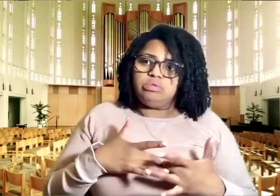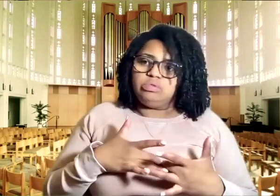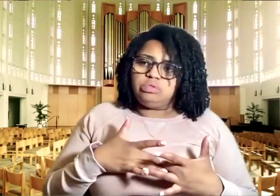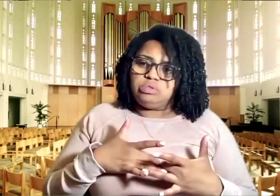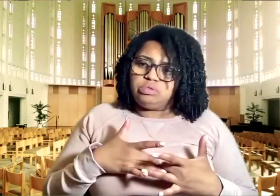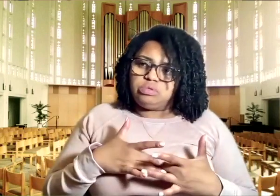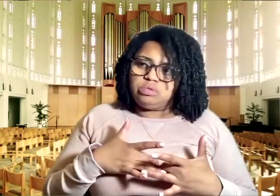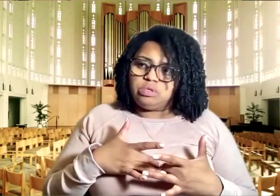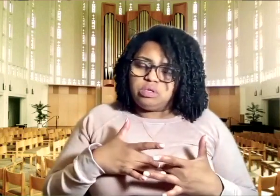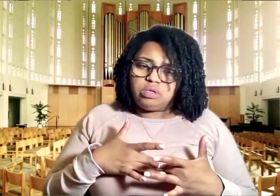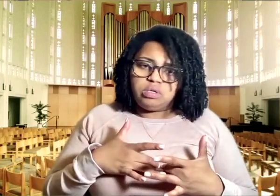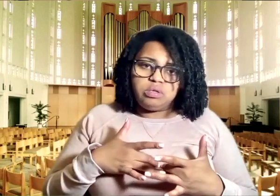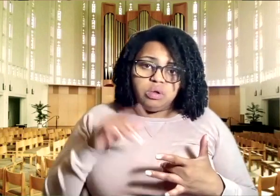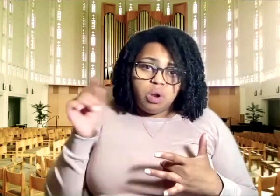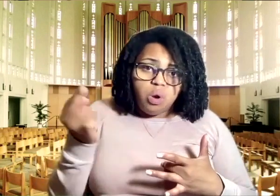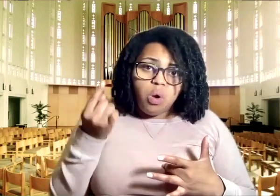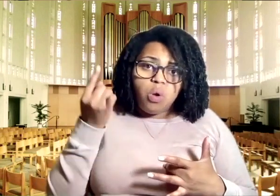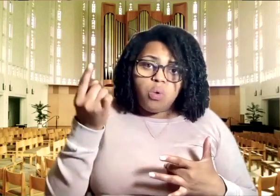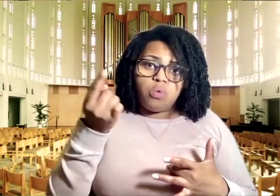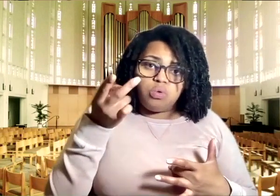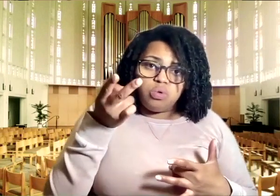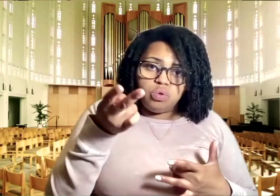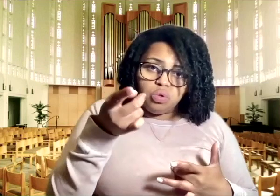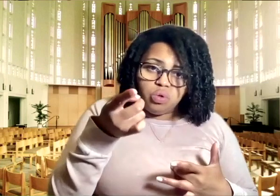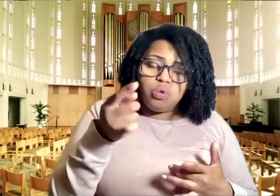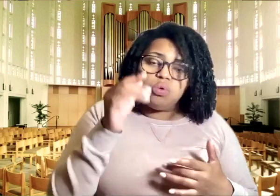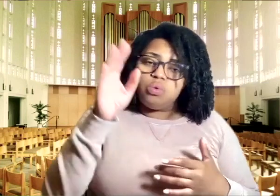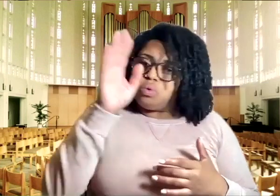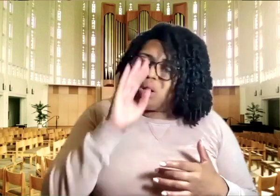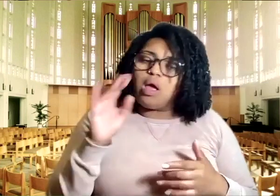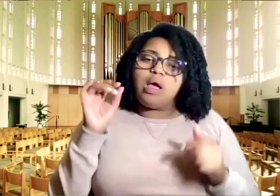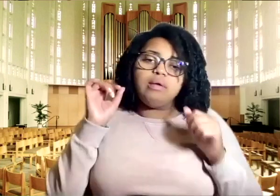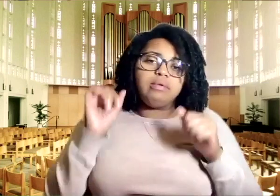and that only you, O God, can put words to.